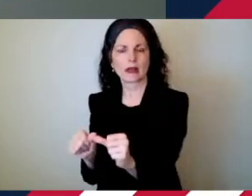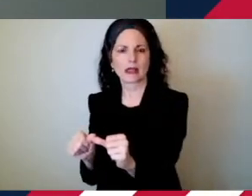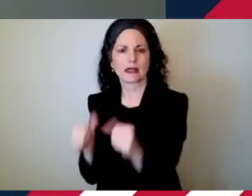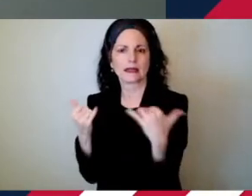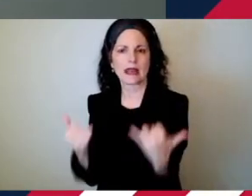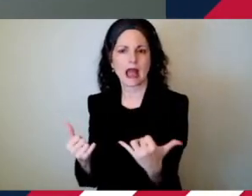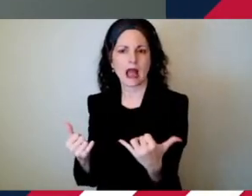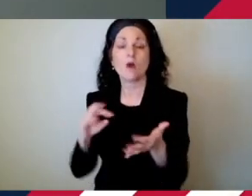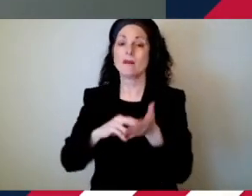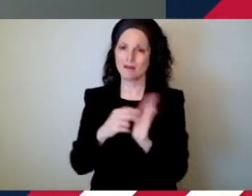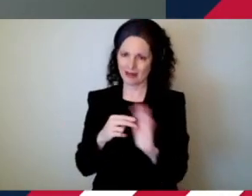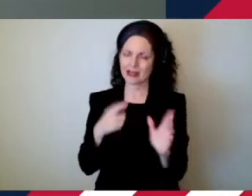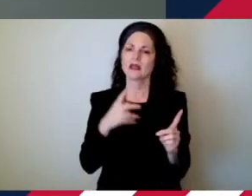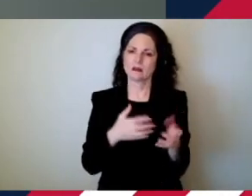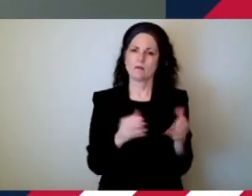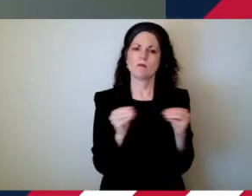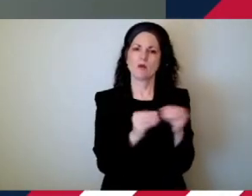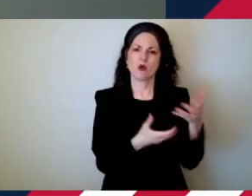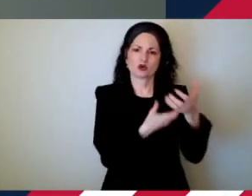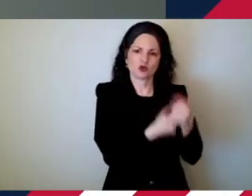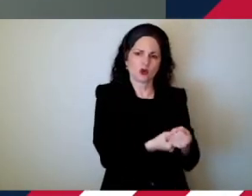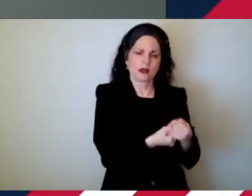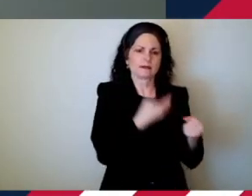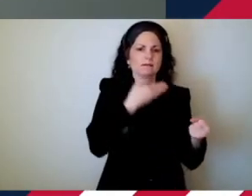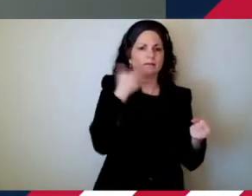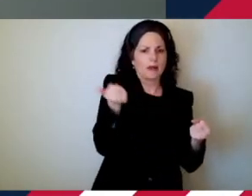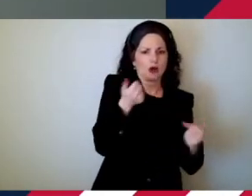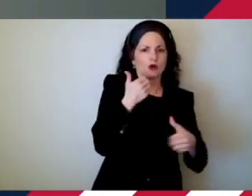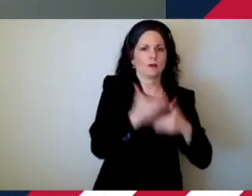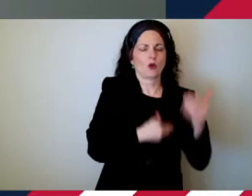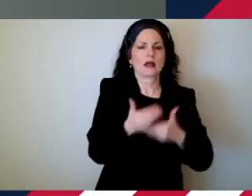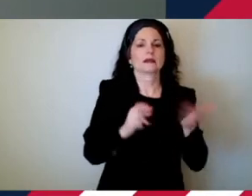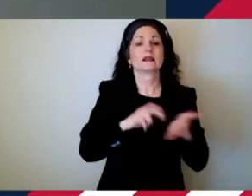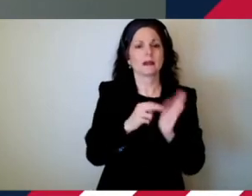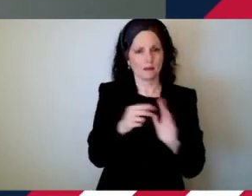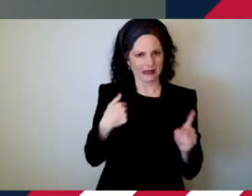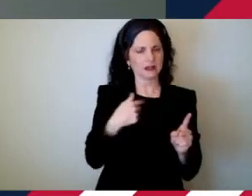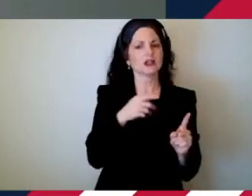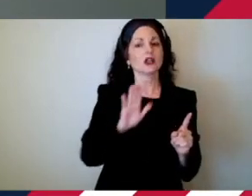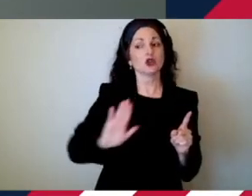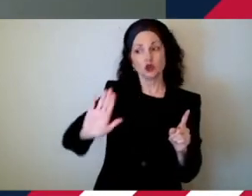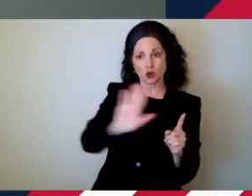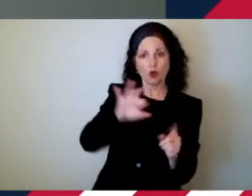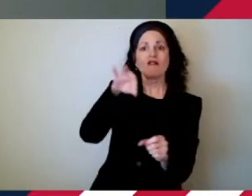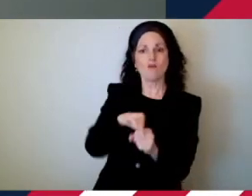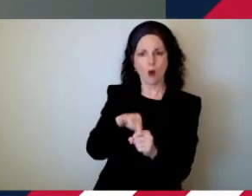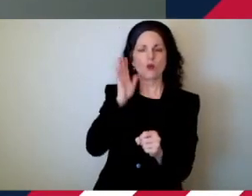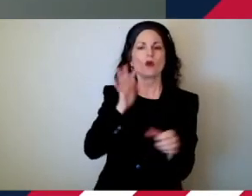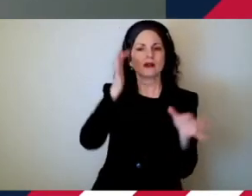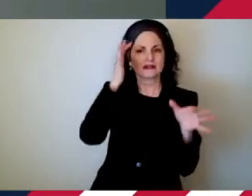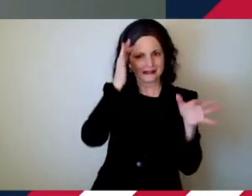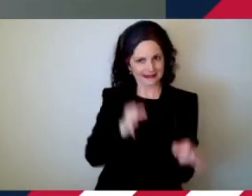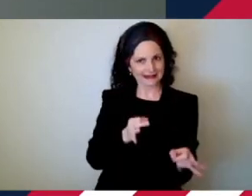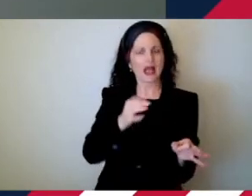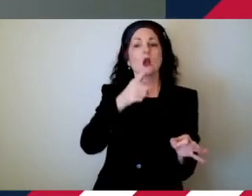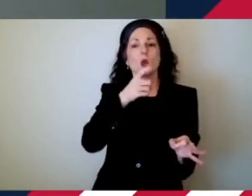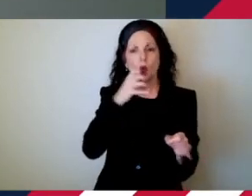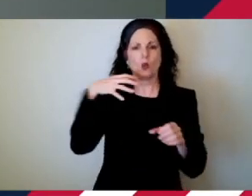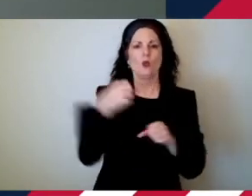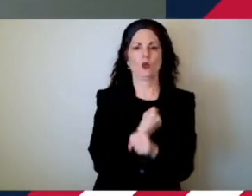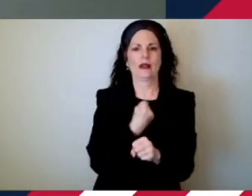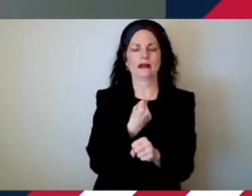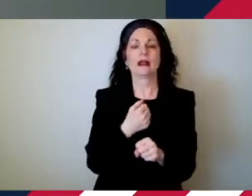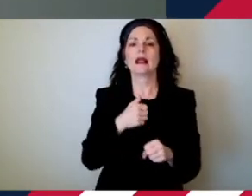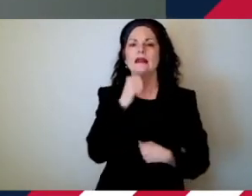forward, we promise that their votes will decide our nominee, and only in the case that they do not coalesce around one candidate as they